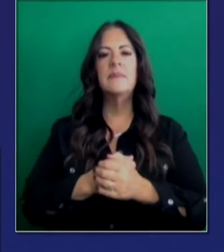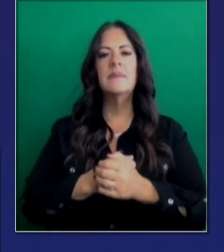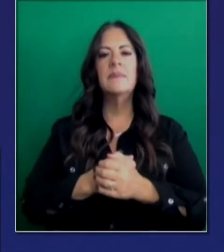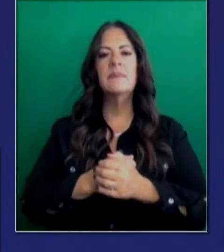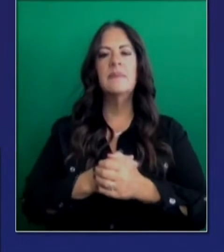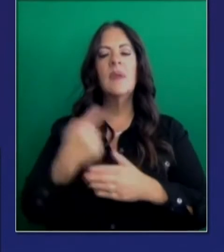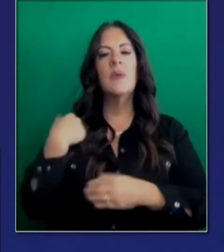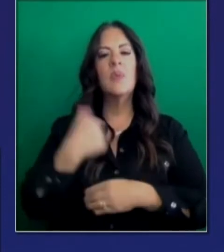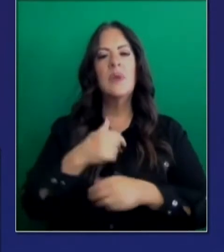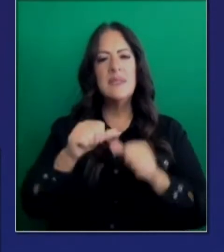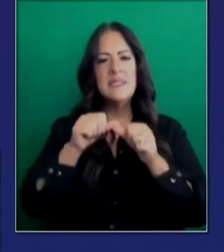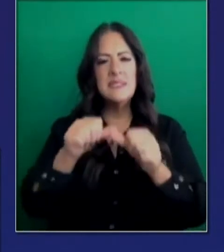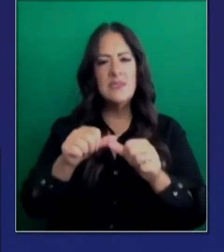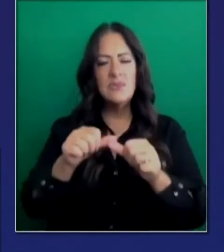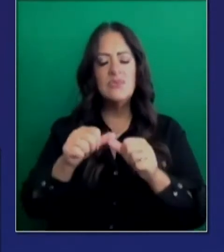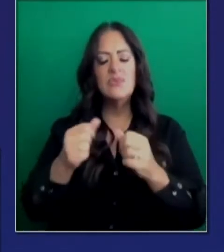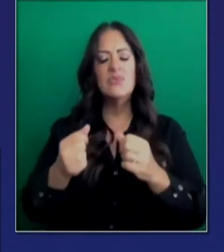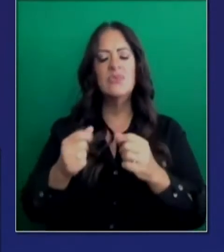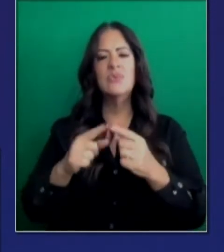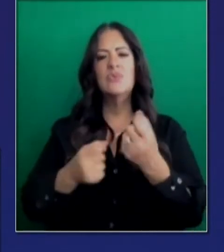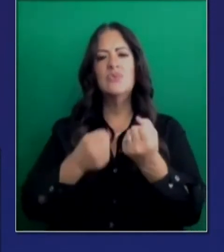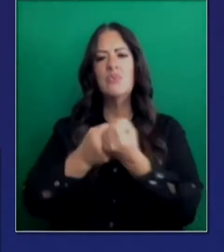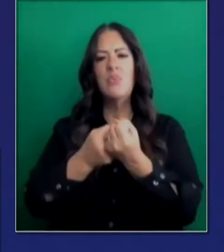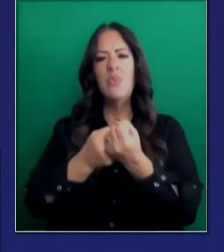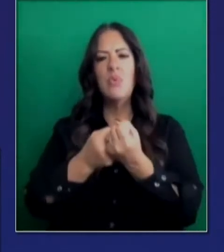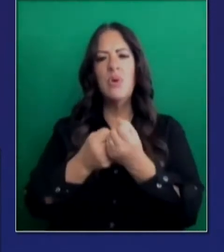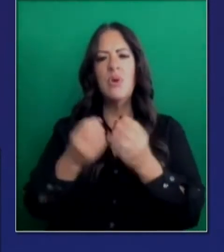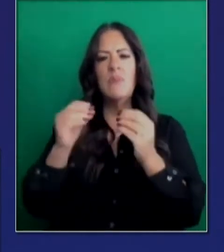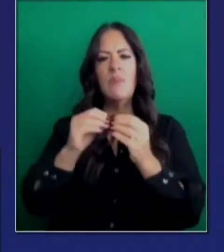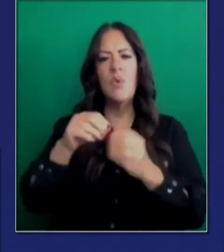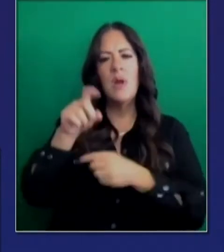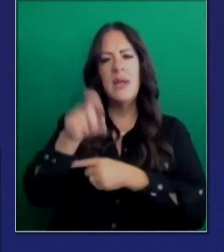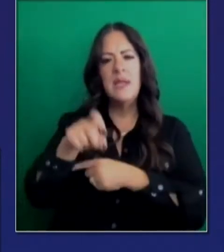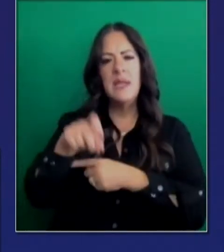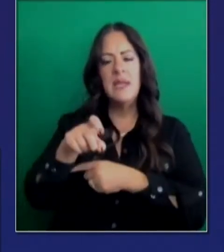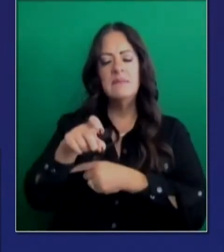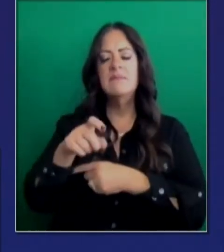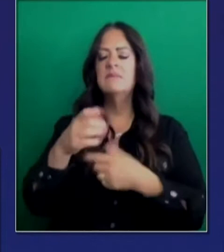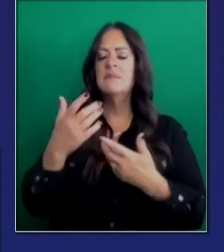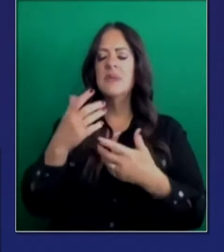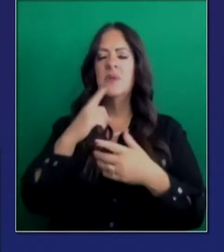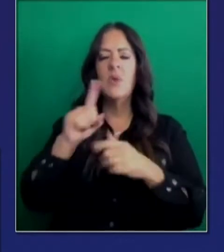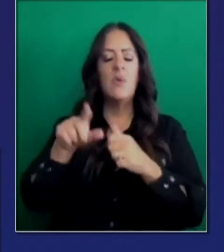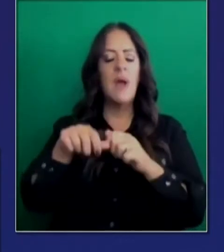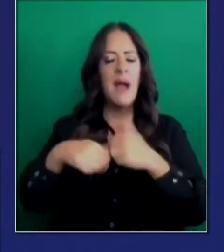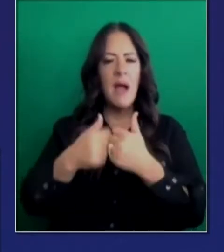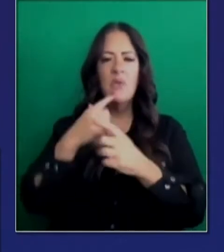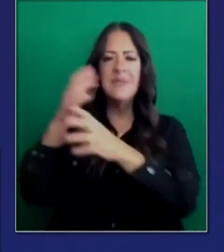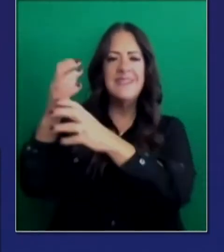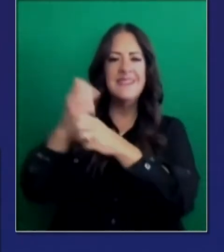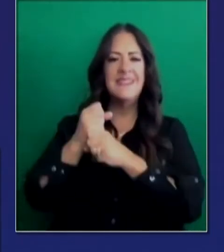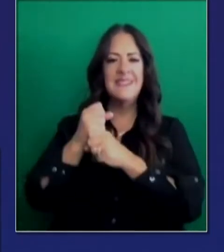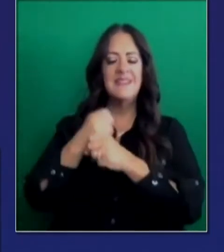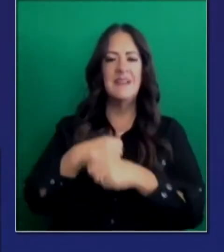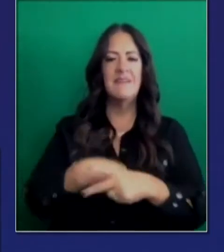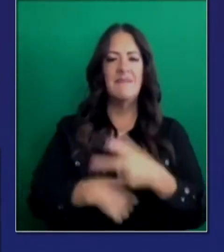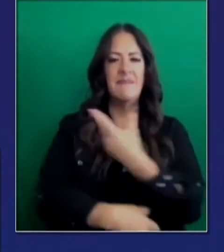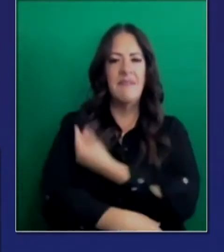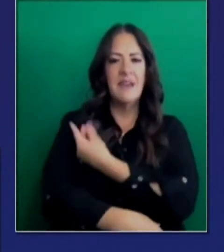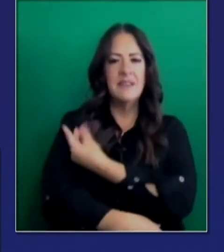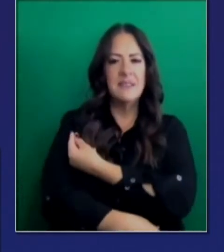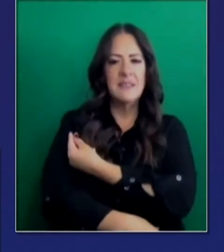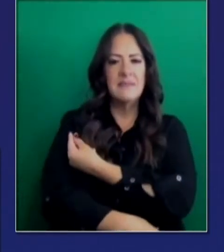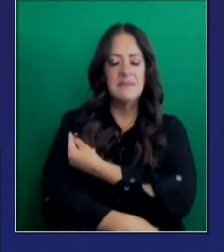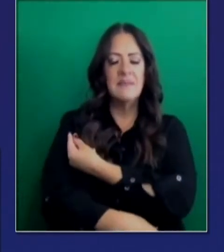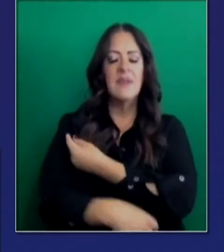more to support the needs of getting these vaccines delivered not only to our partners all up and